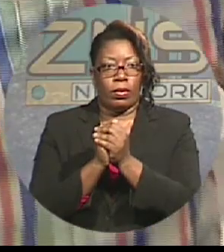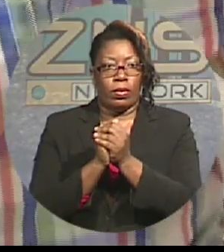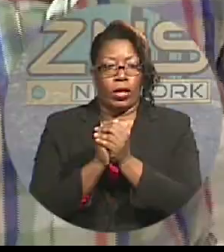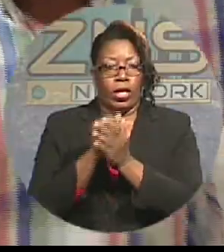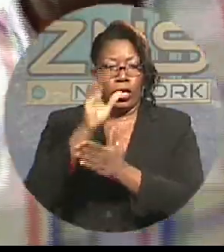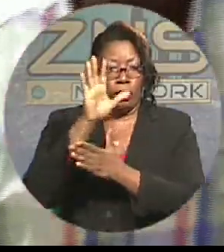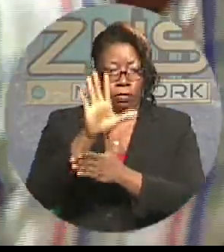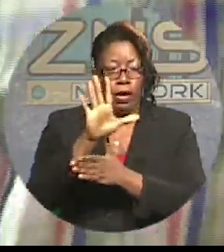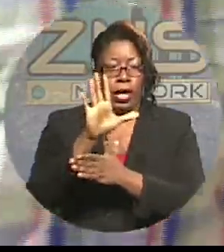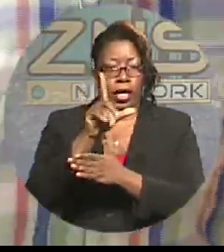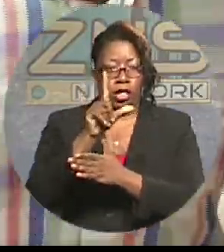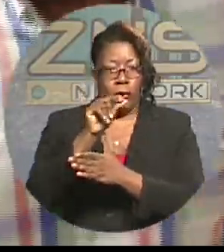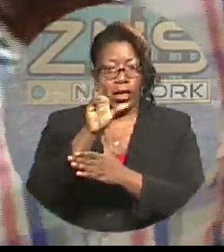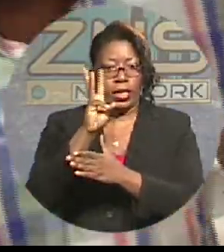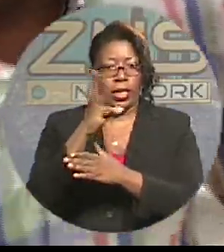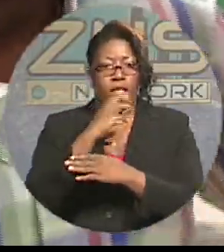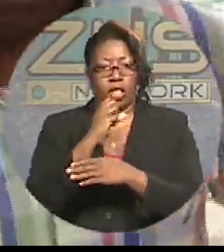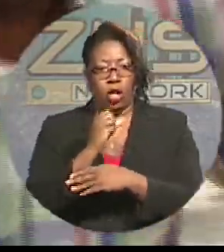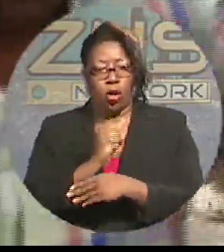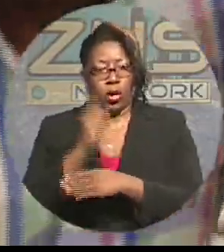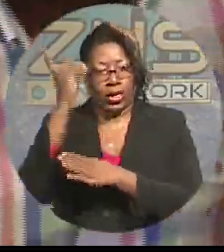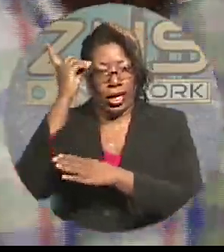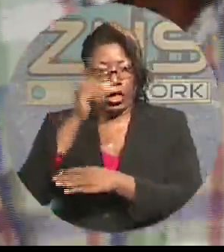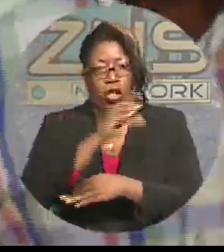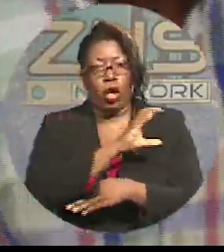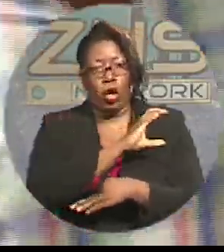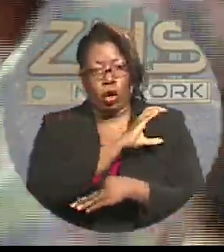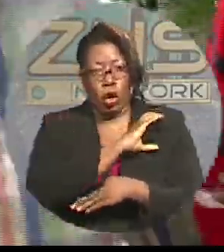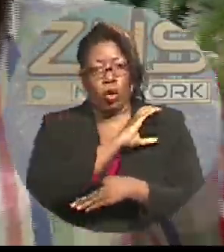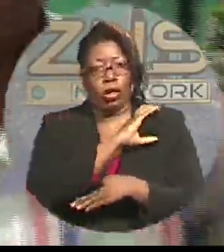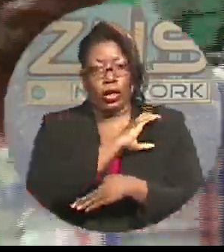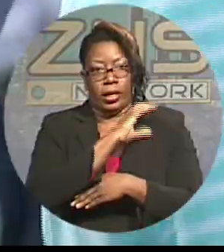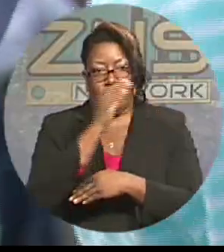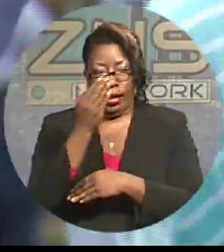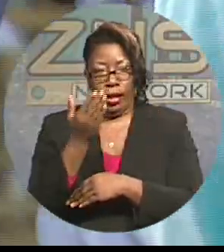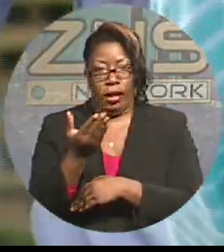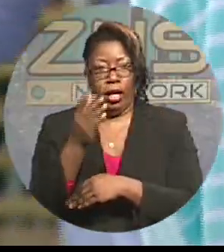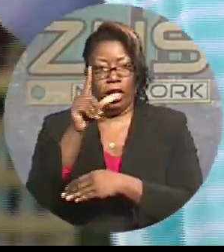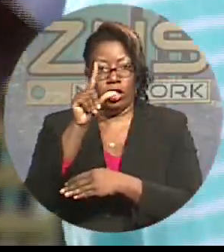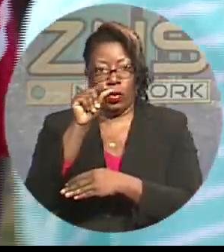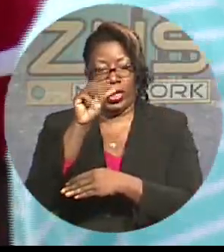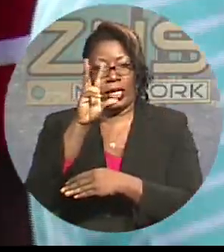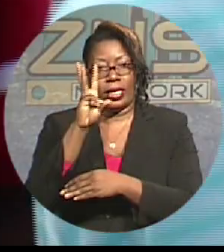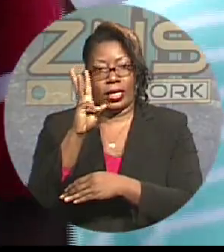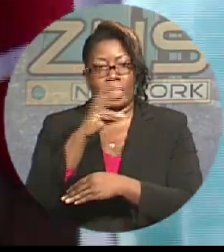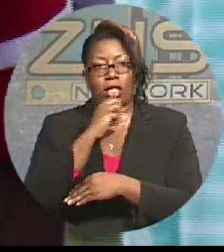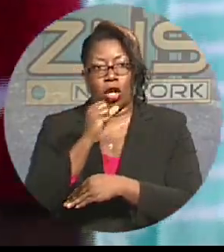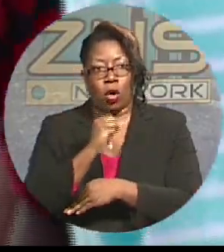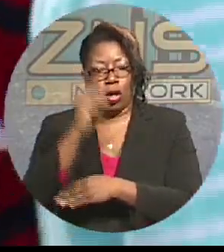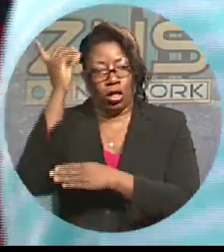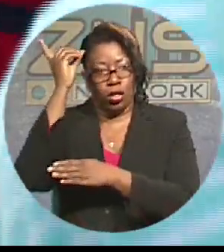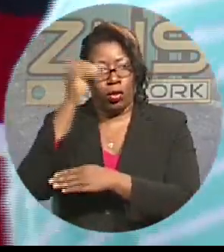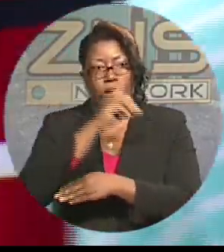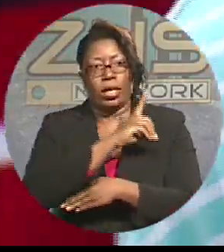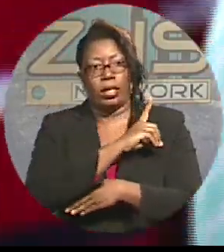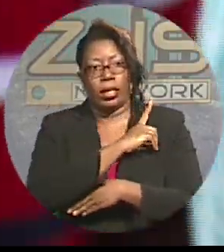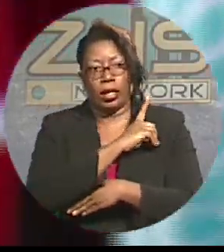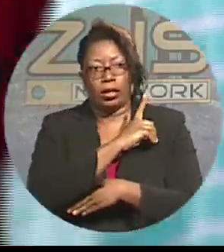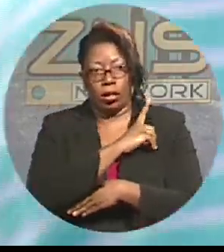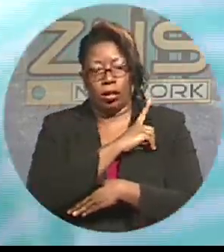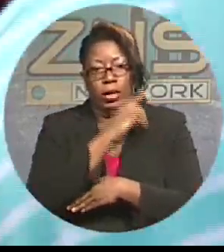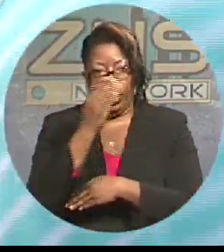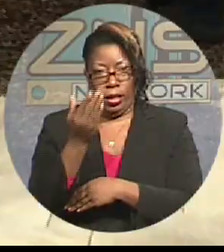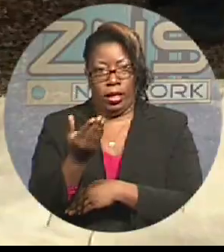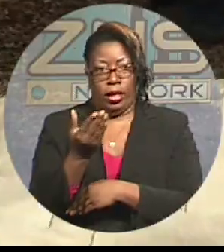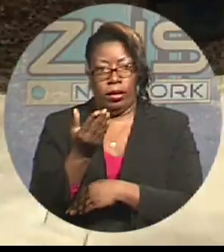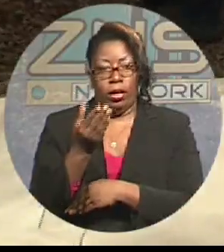The five are 26-year-old Daniel Coakley in the red shirt, 26-year-old Zinhuan Duncombe wearing the light blue striped